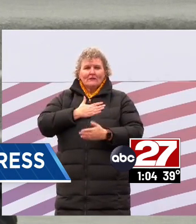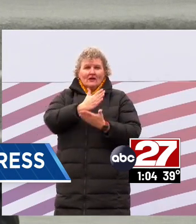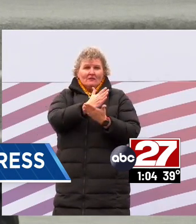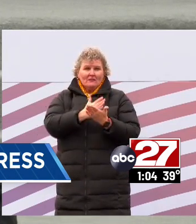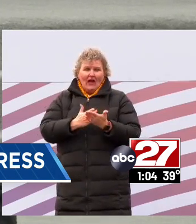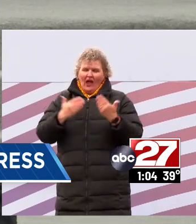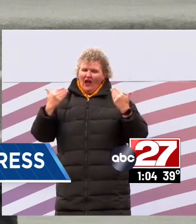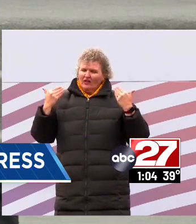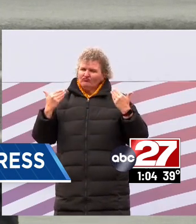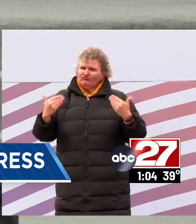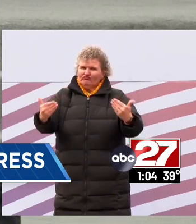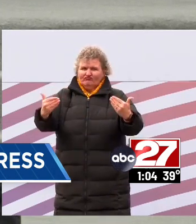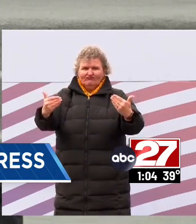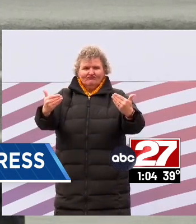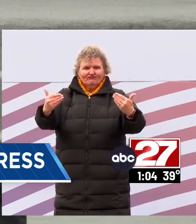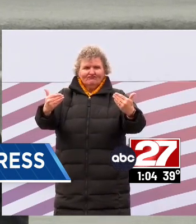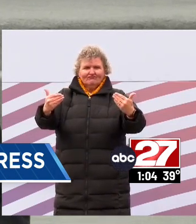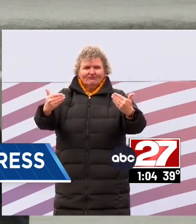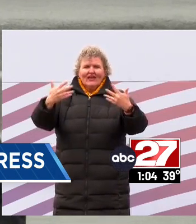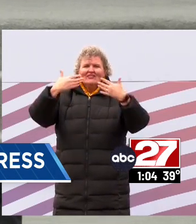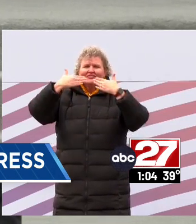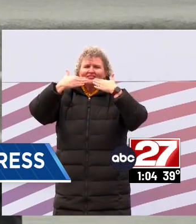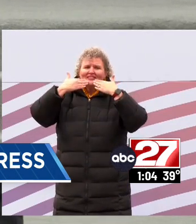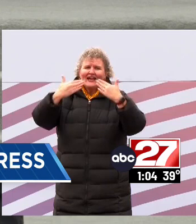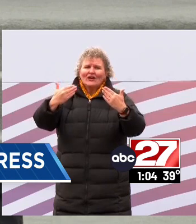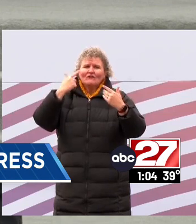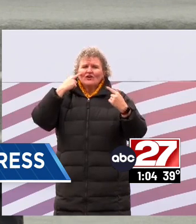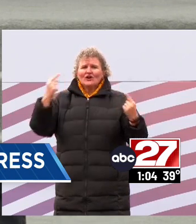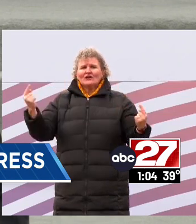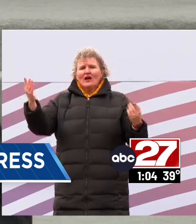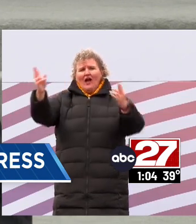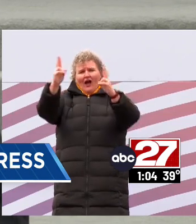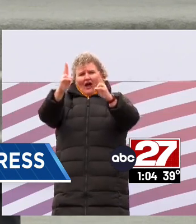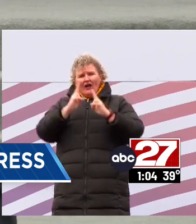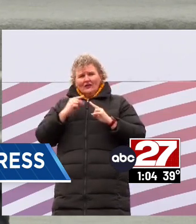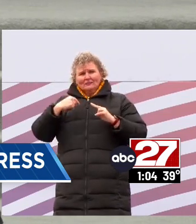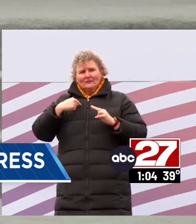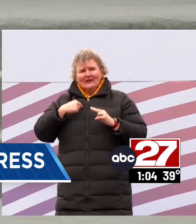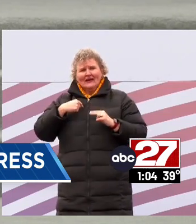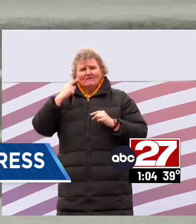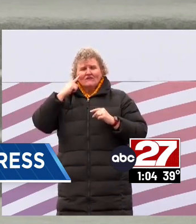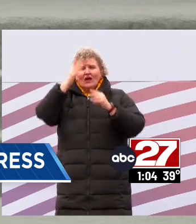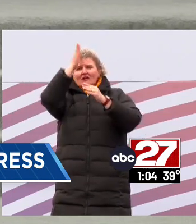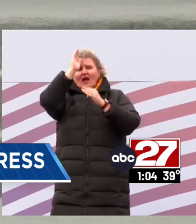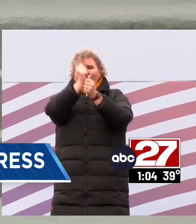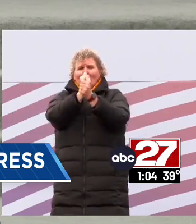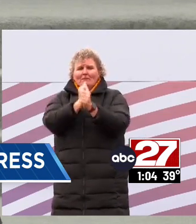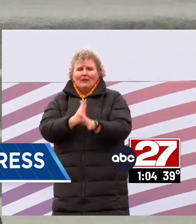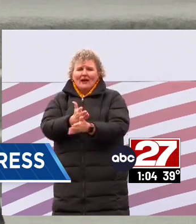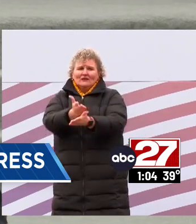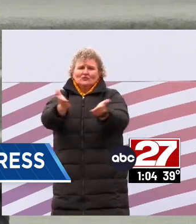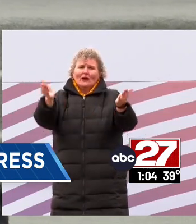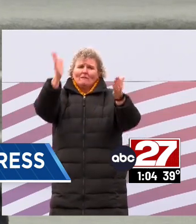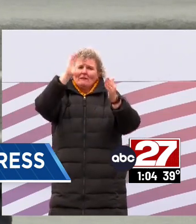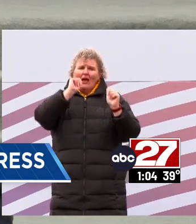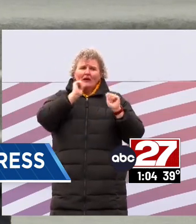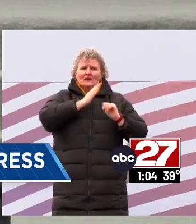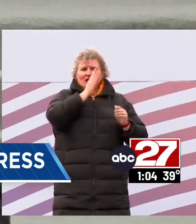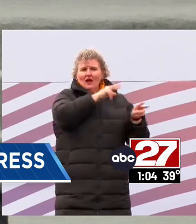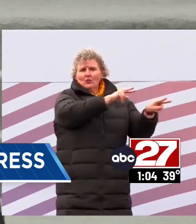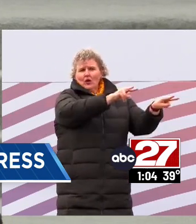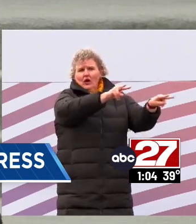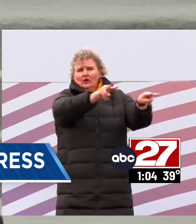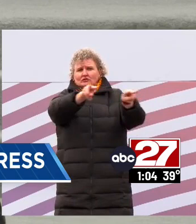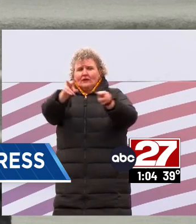Commonwealth forward. Thank you for this honor. May God bless you, and may God watch over the women and men of